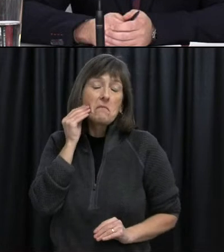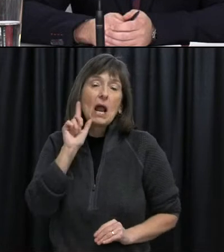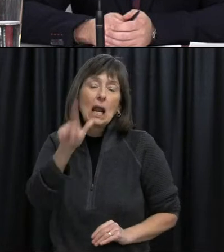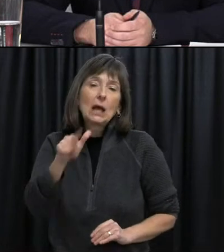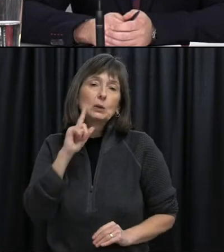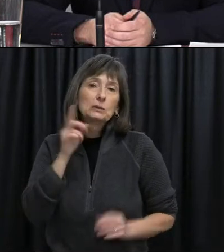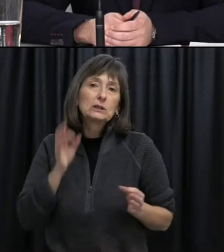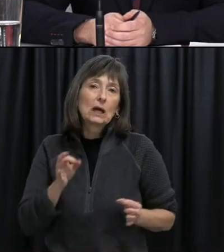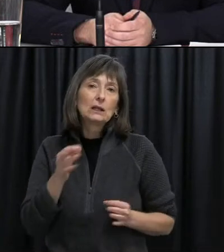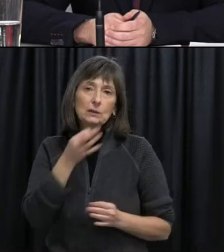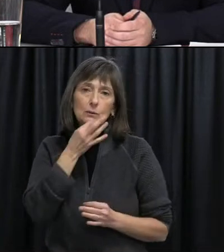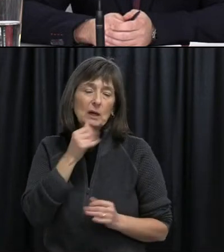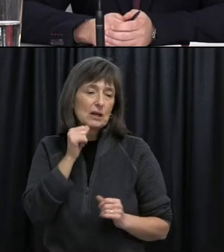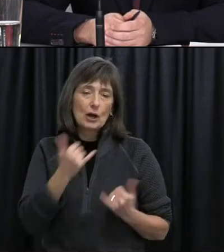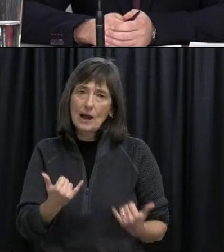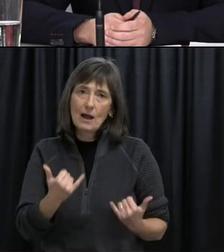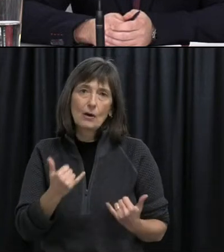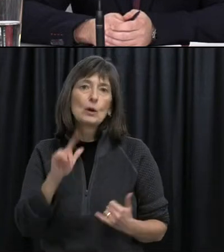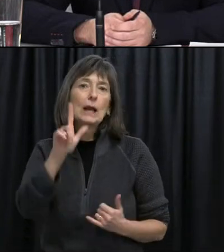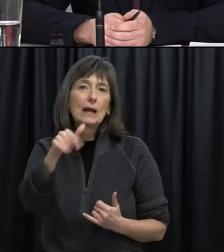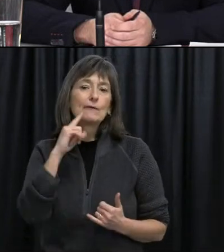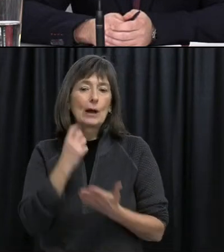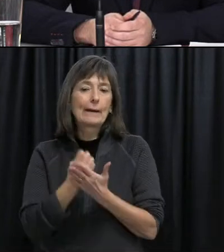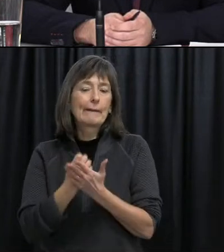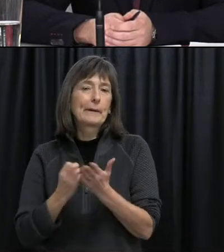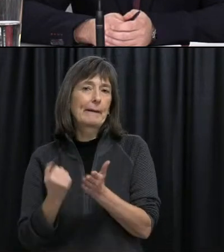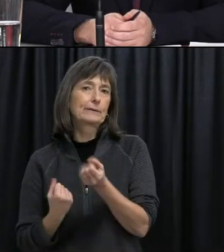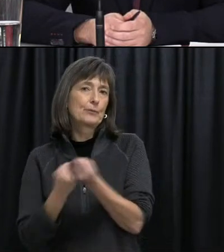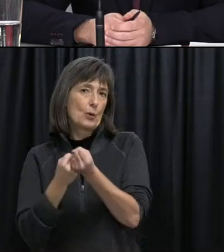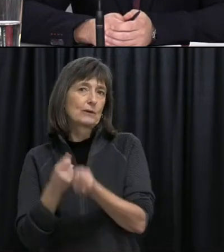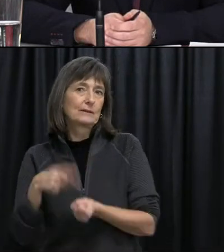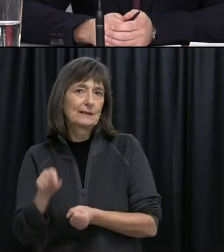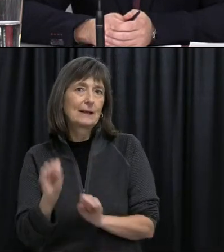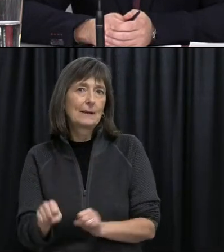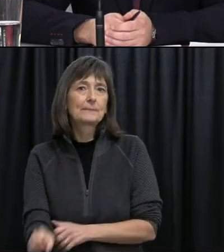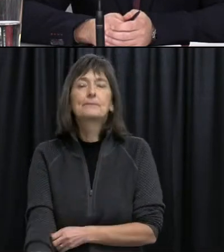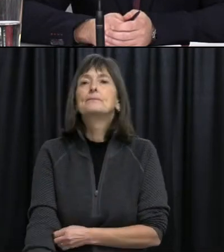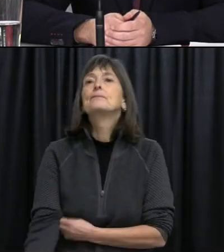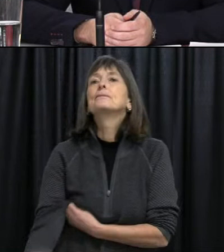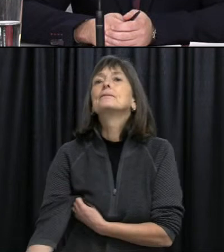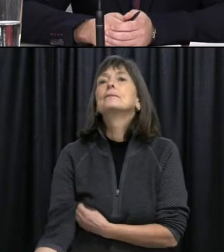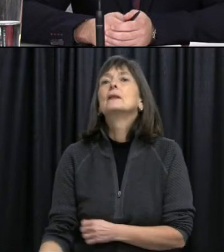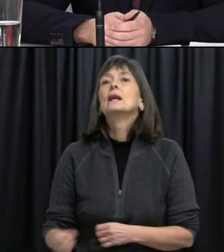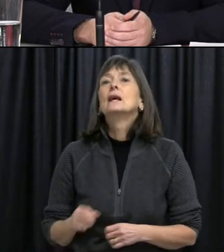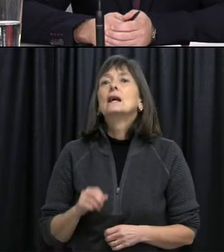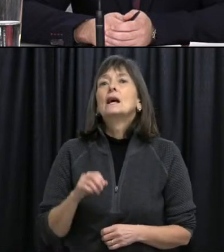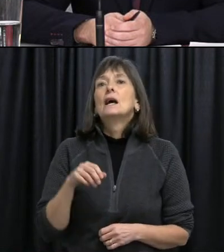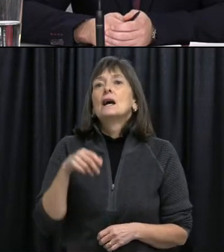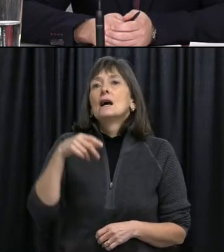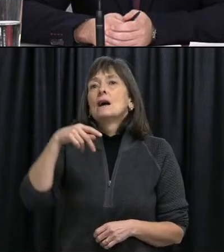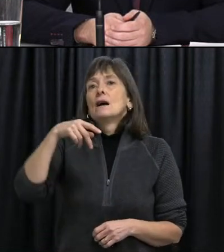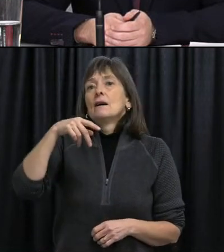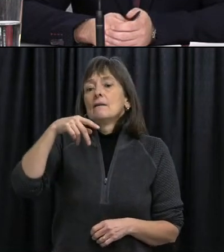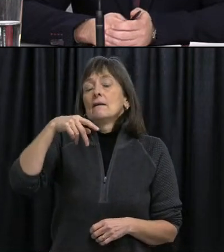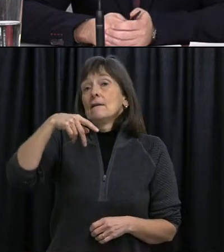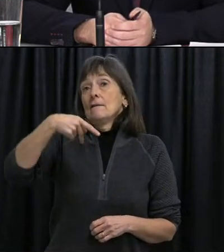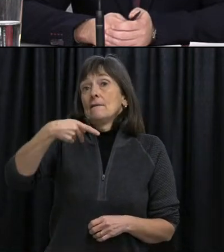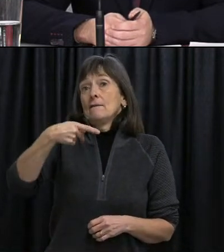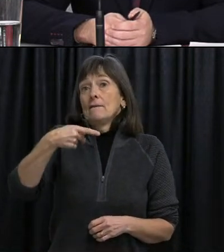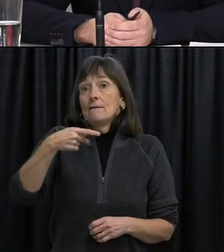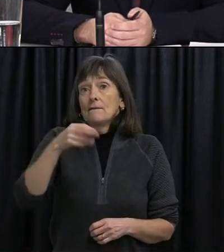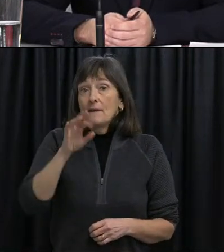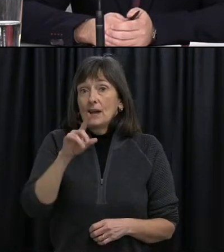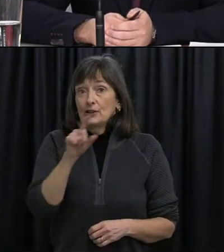Thank you. And I'm also wondering, now that Moderna and Pfizer will be in play in Labrador-Grenfell region, for example, are we looking